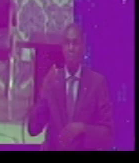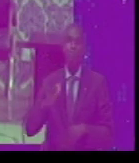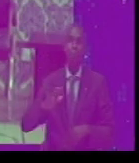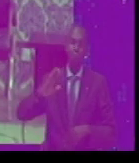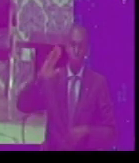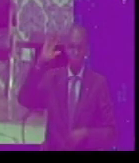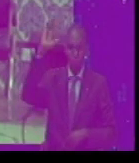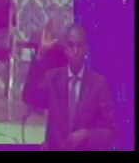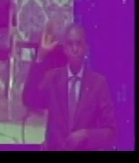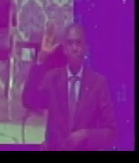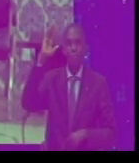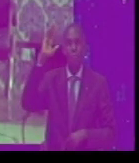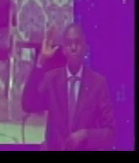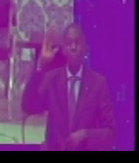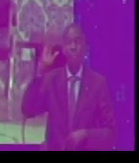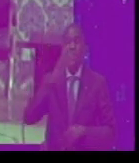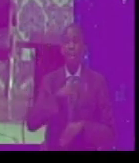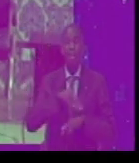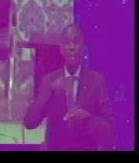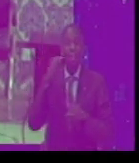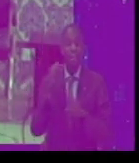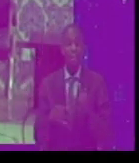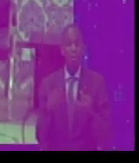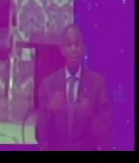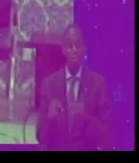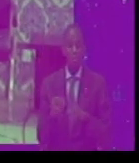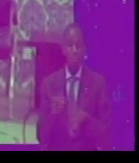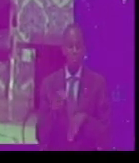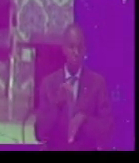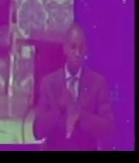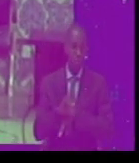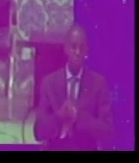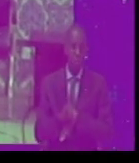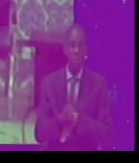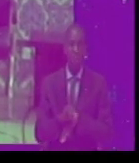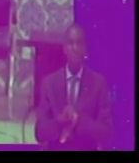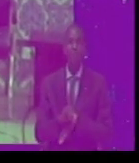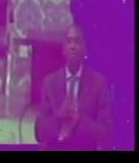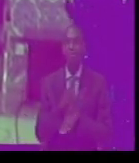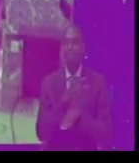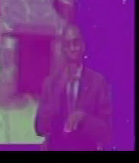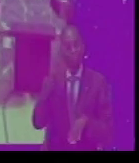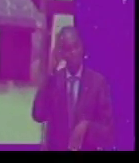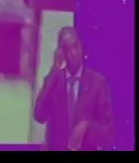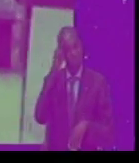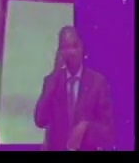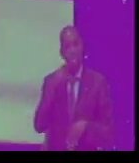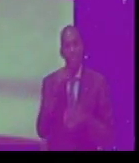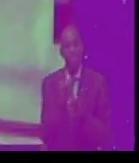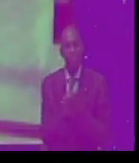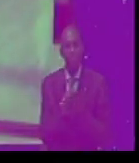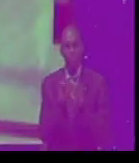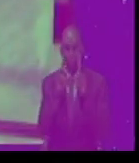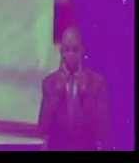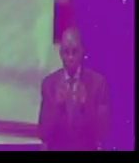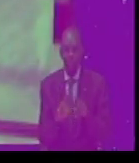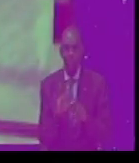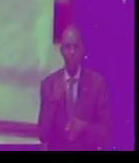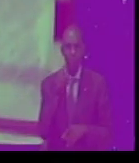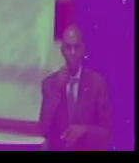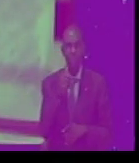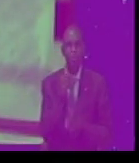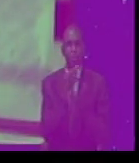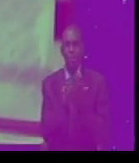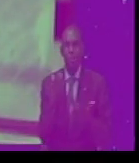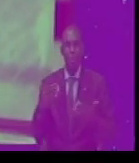hand and hold the right hand and lift it up. Praise the living God. At the end of the message, he says, check